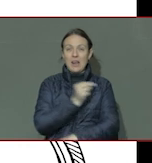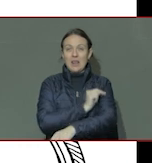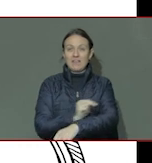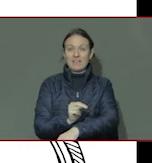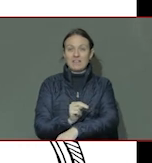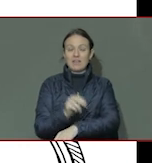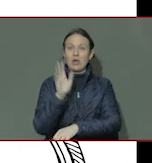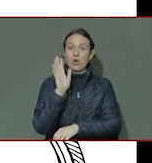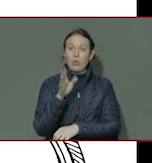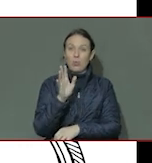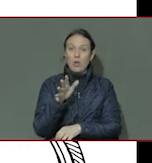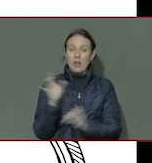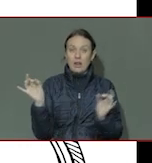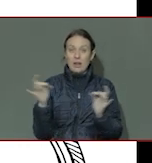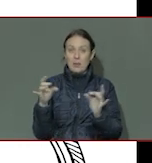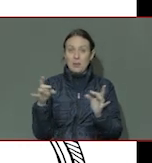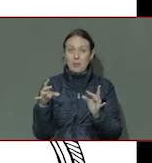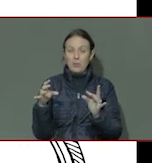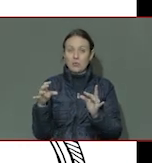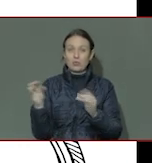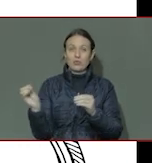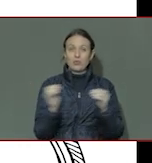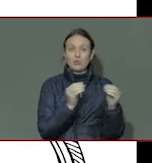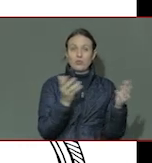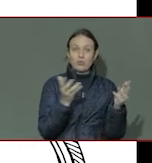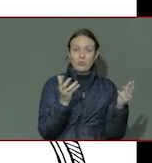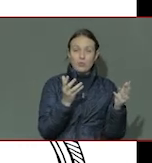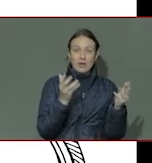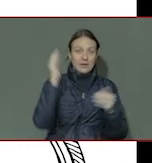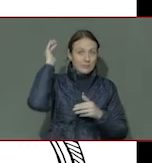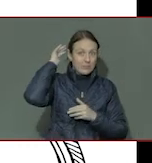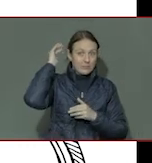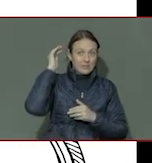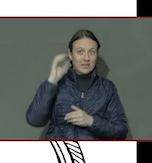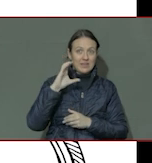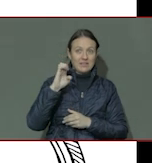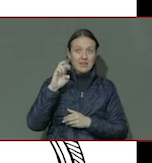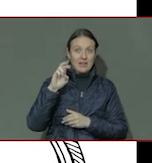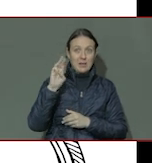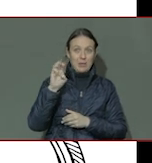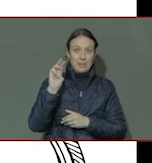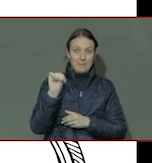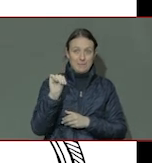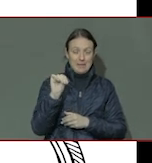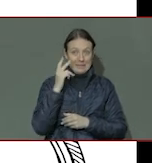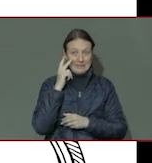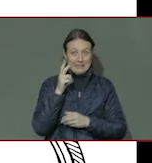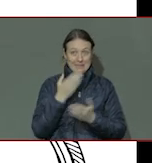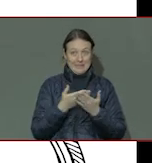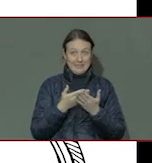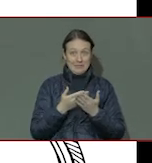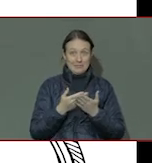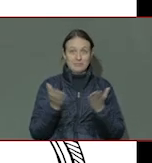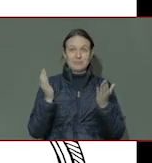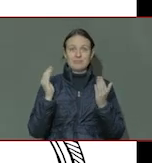will transport the impulse to the cerebrum, which will interpret what you see. Then the sclera